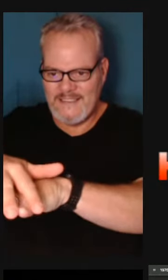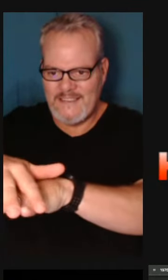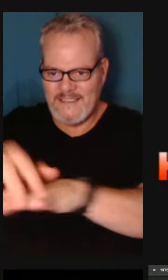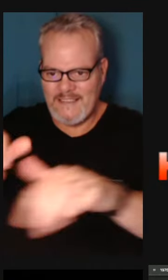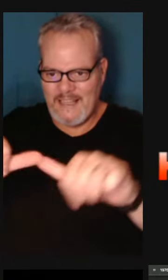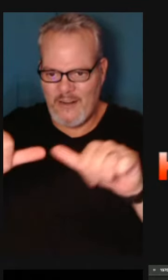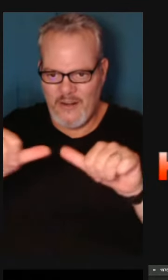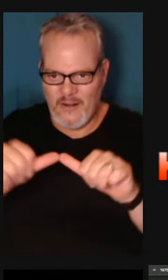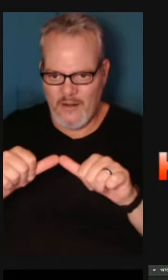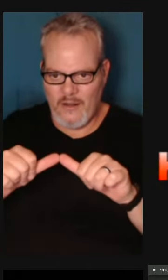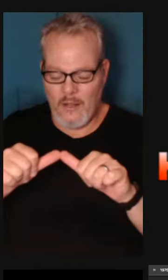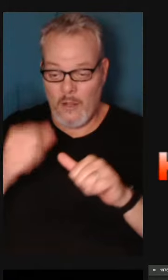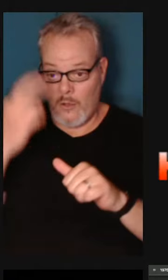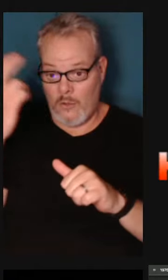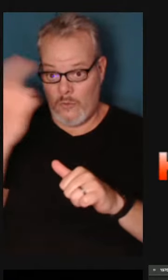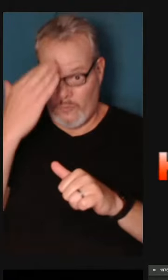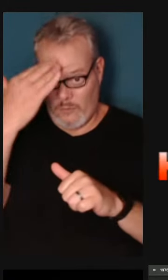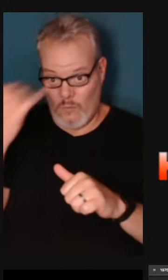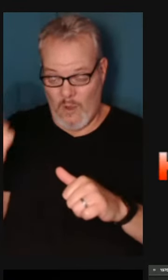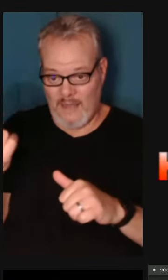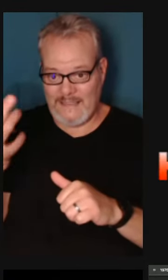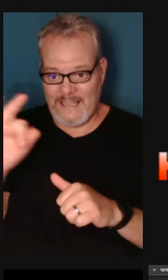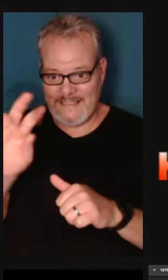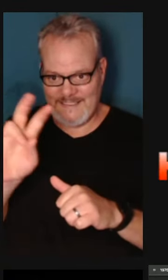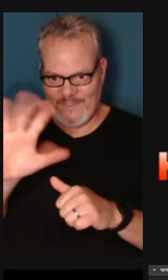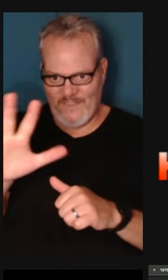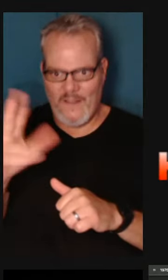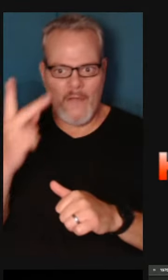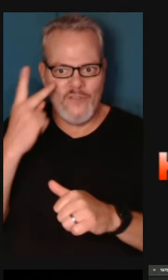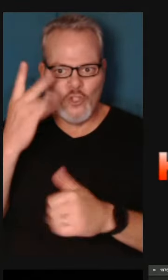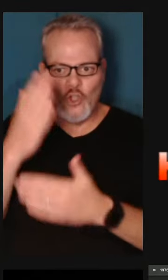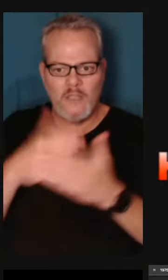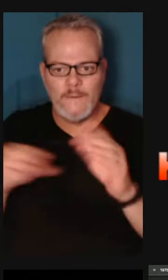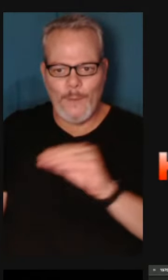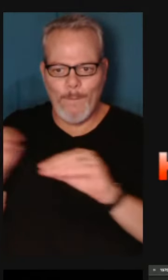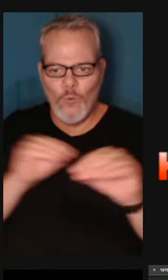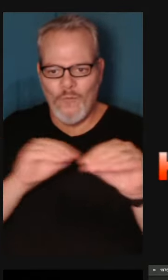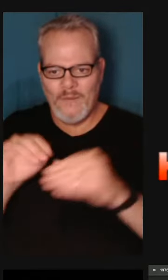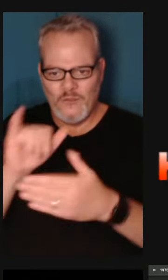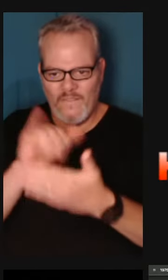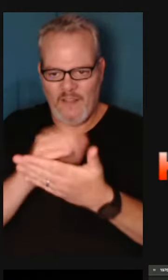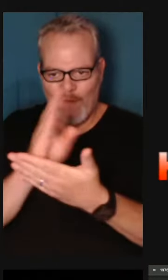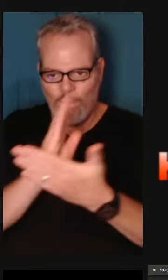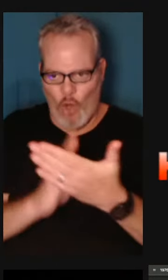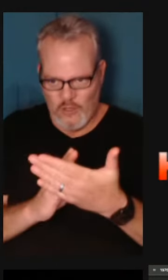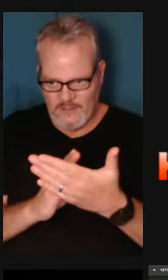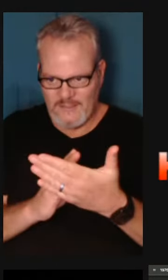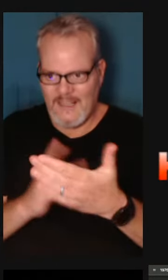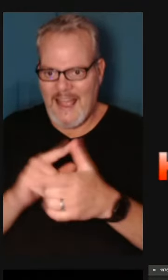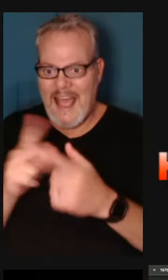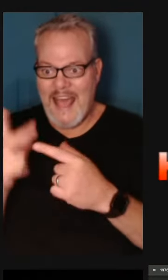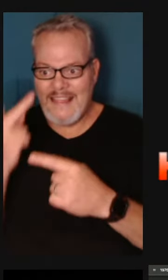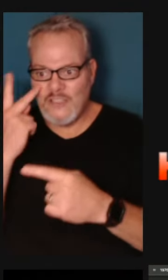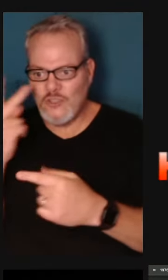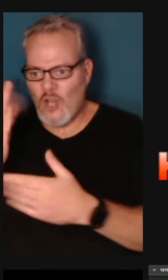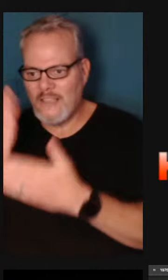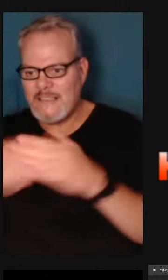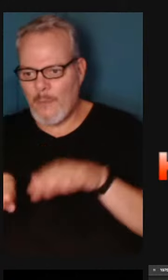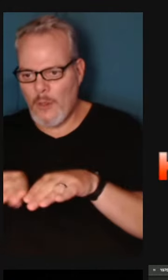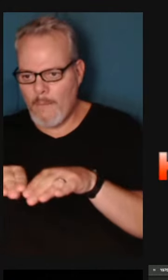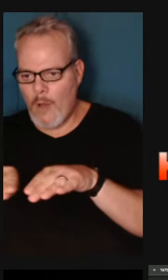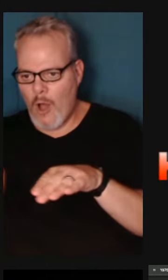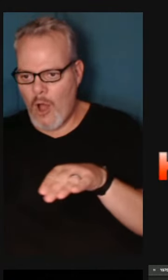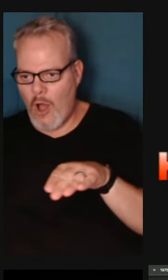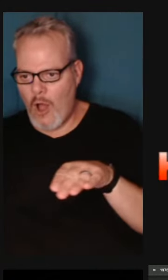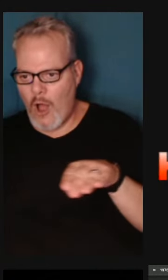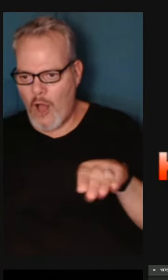because in 75 they saw movement on these faults And they saw movement on this bottom fault through the